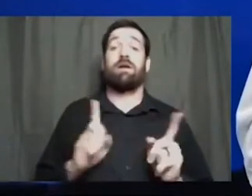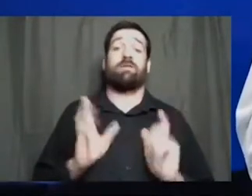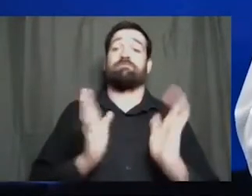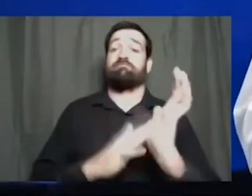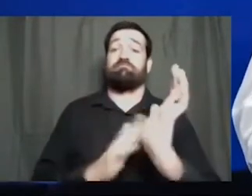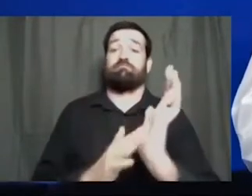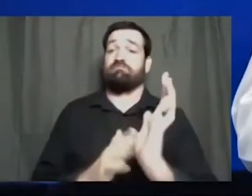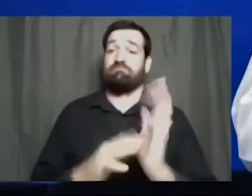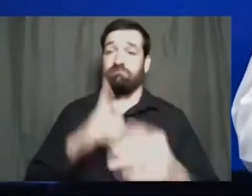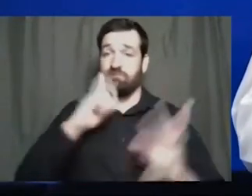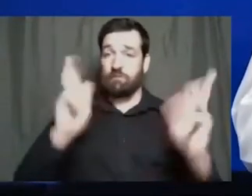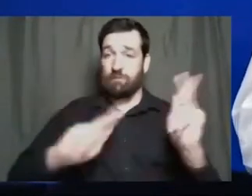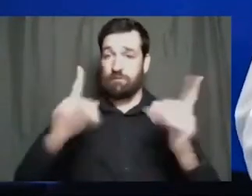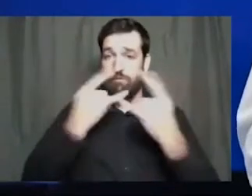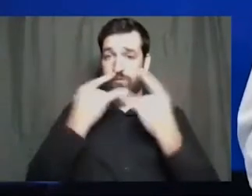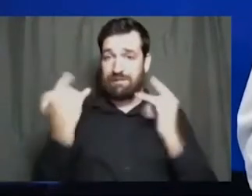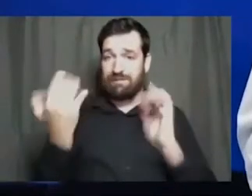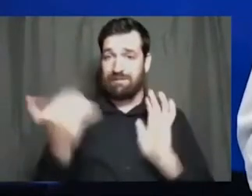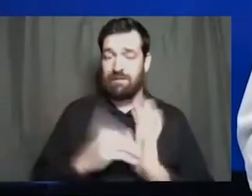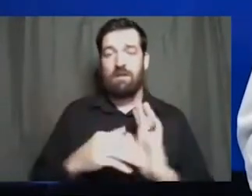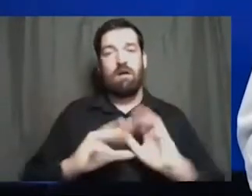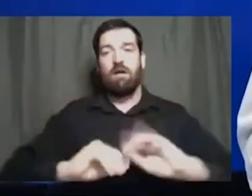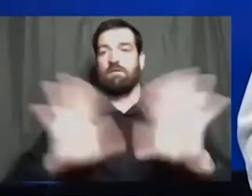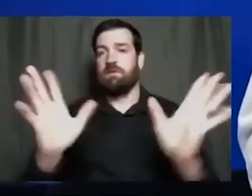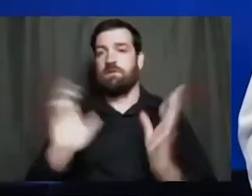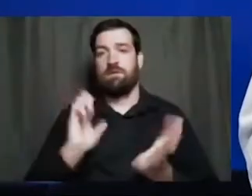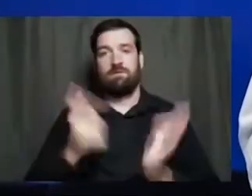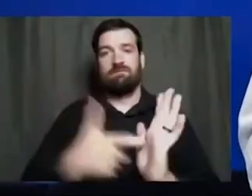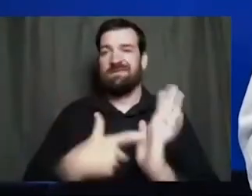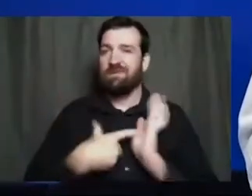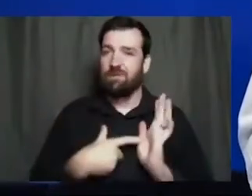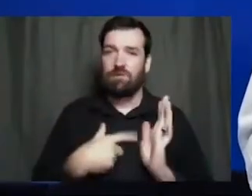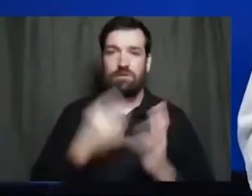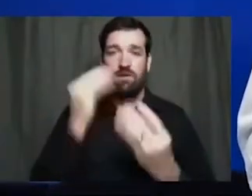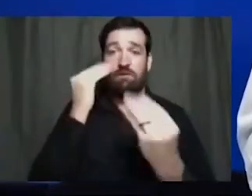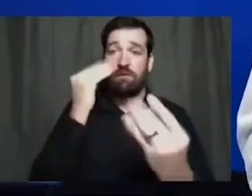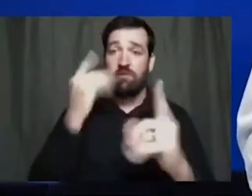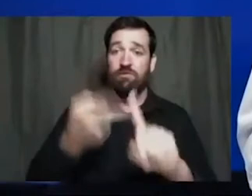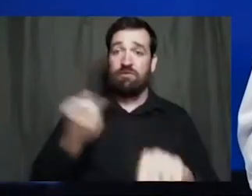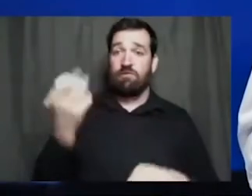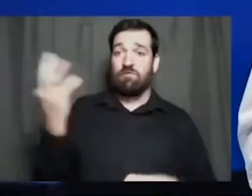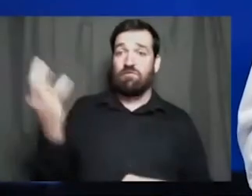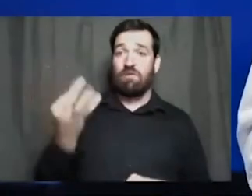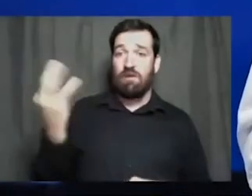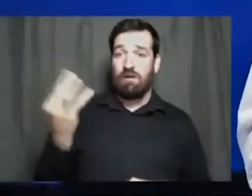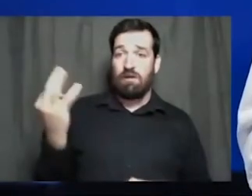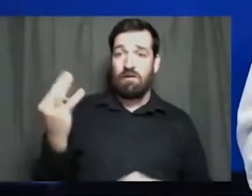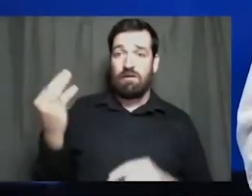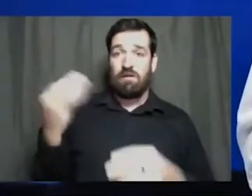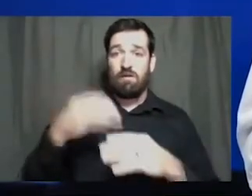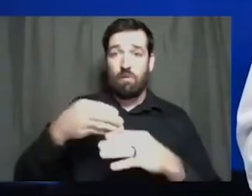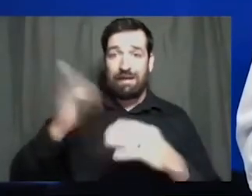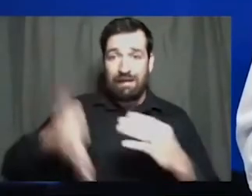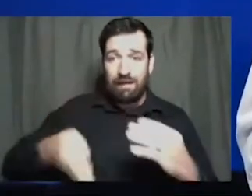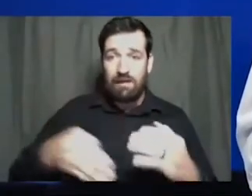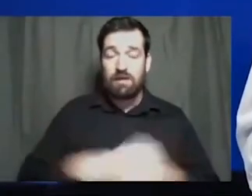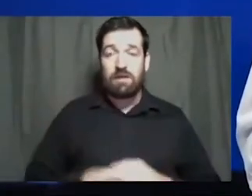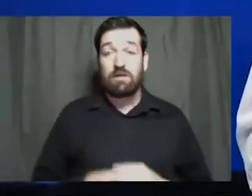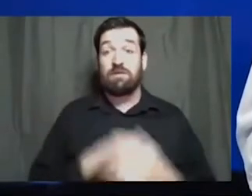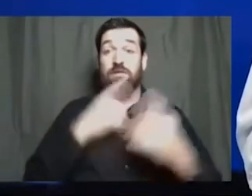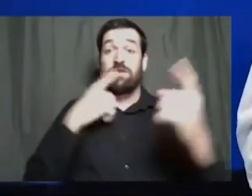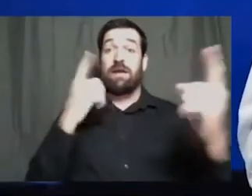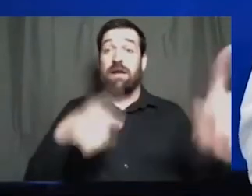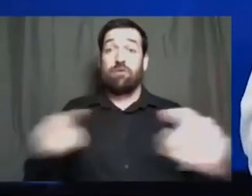on, because clearly we have got to do that. The data coming out from Friday and kind of also out through the weekend about what's actually happened in